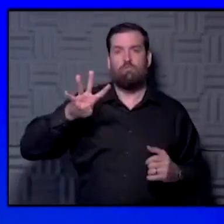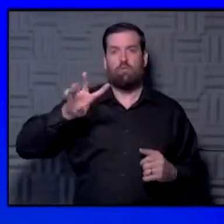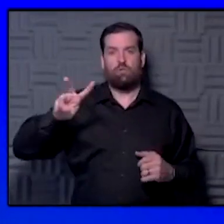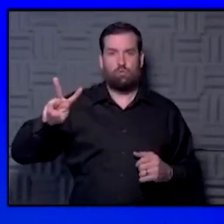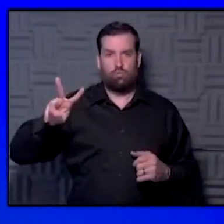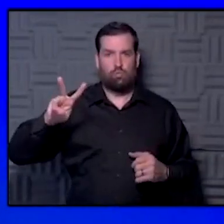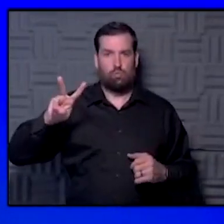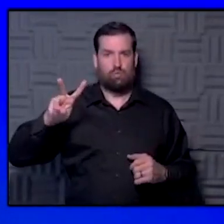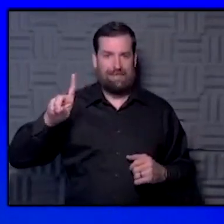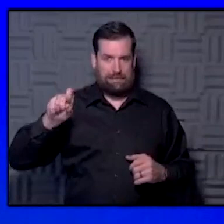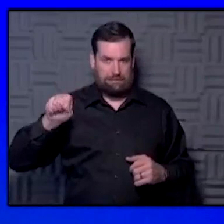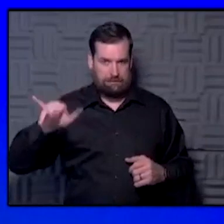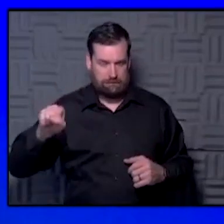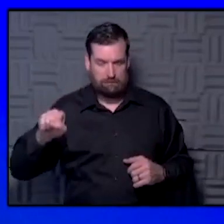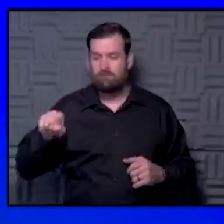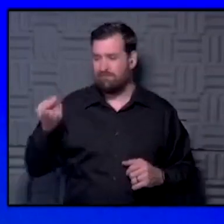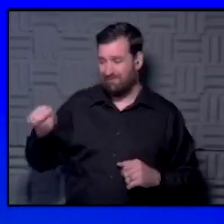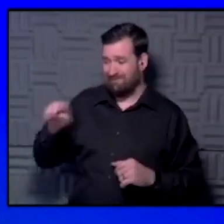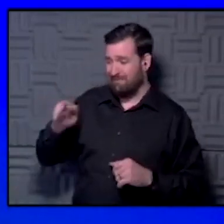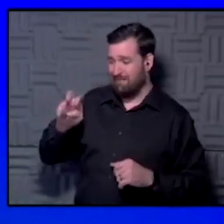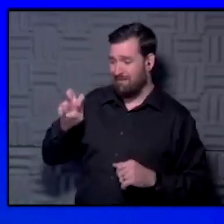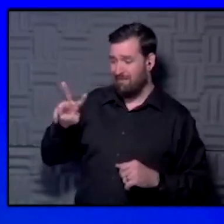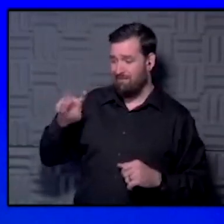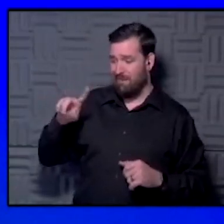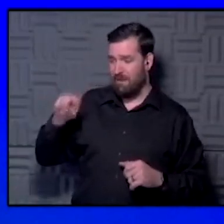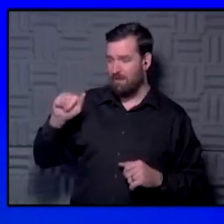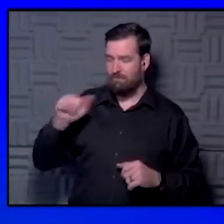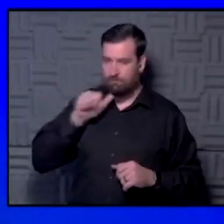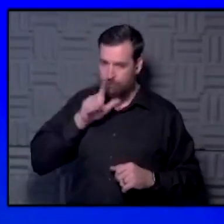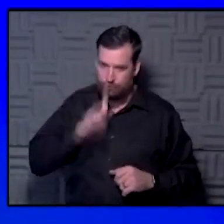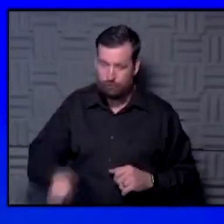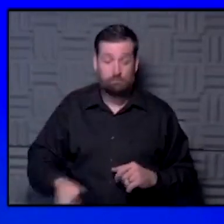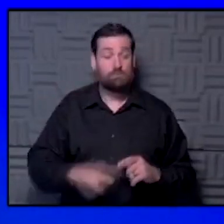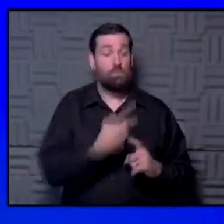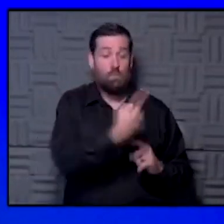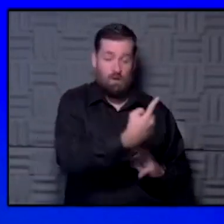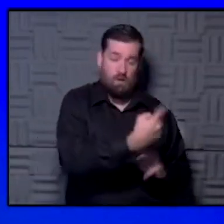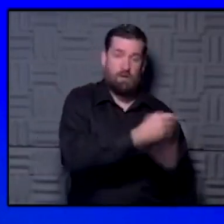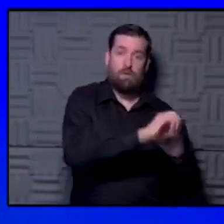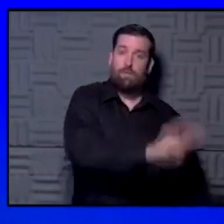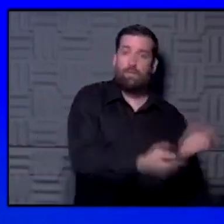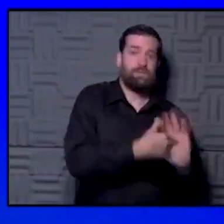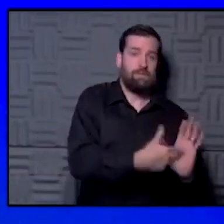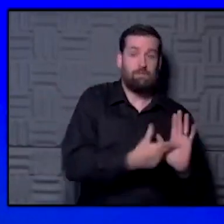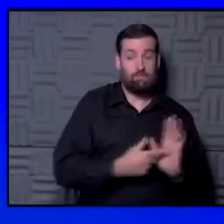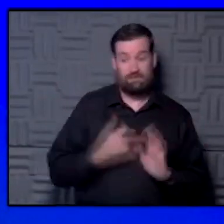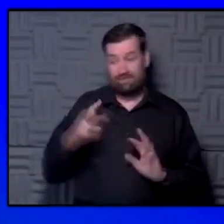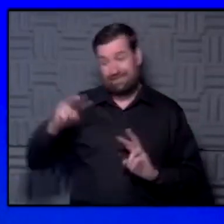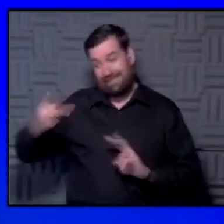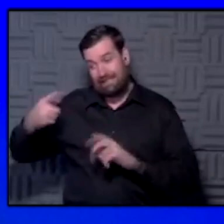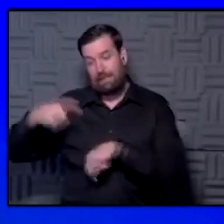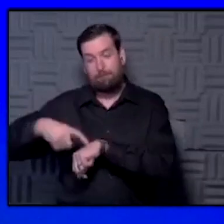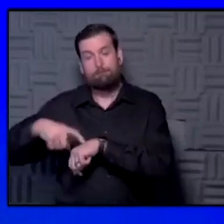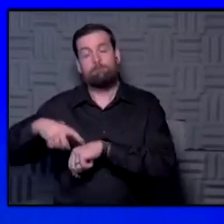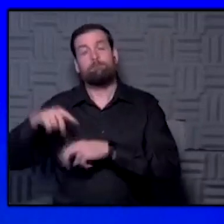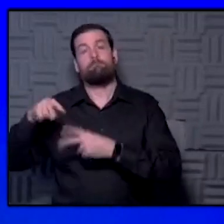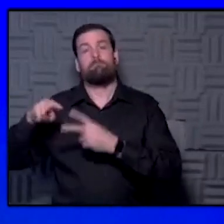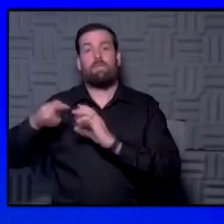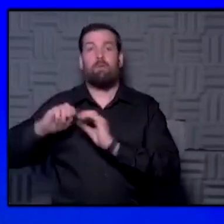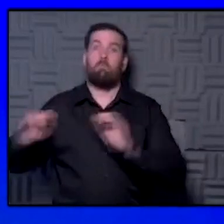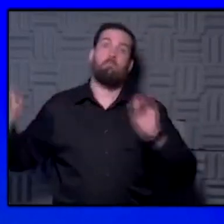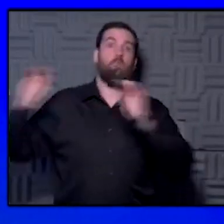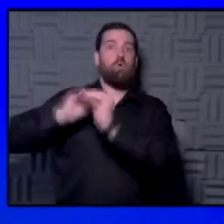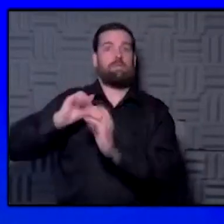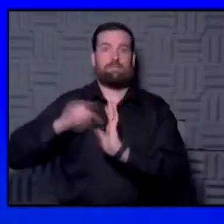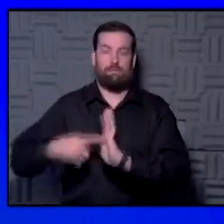Nevada case, however. In one of those cases, one person was asymptomatic. In the other case, they actually had more symptoms than the first time. That is something